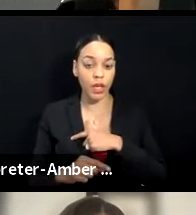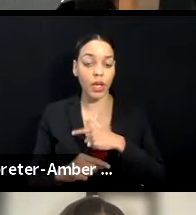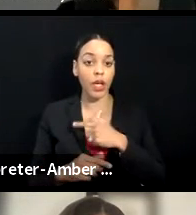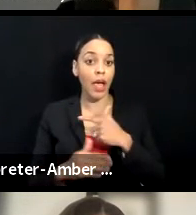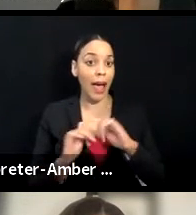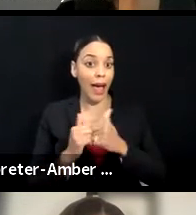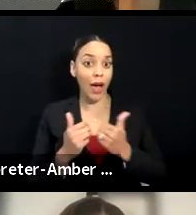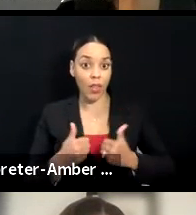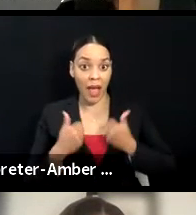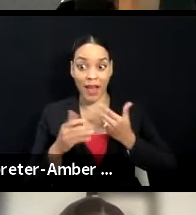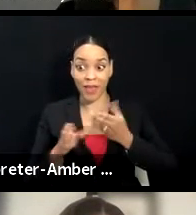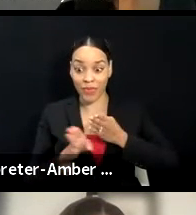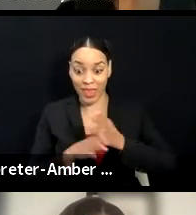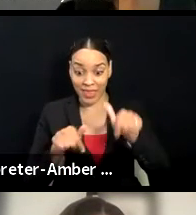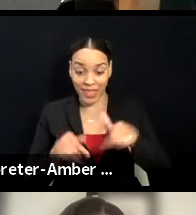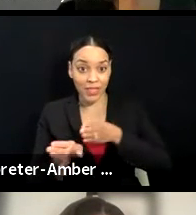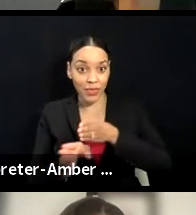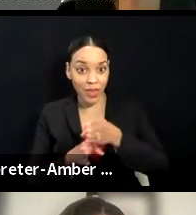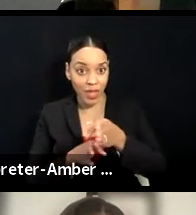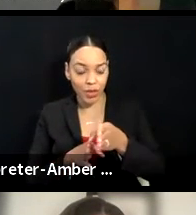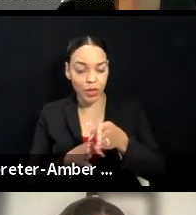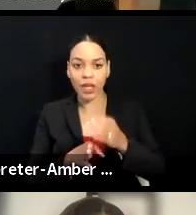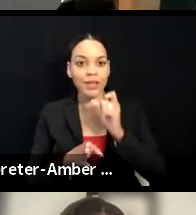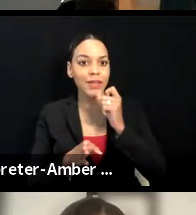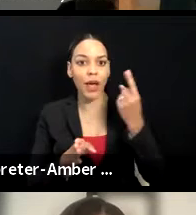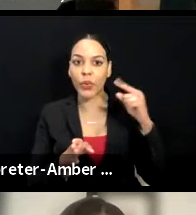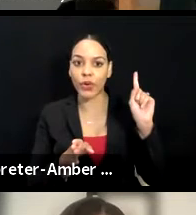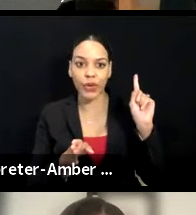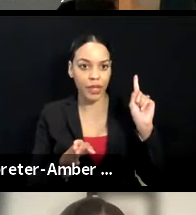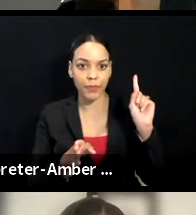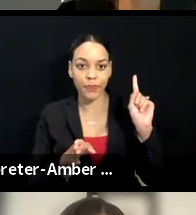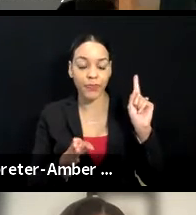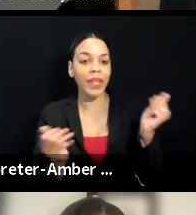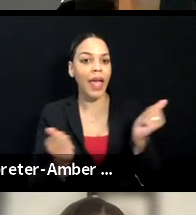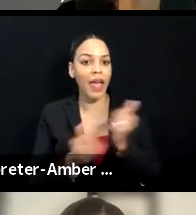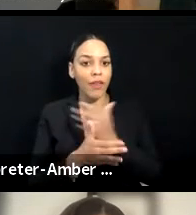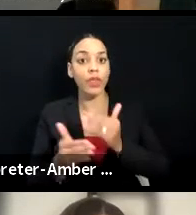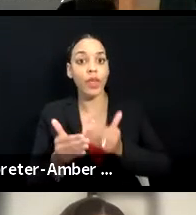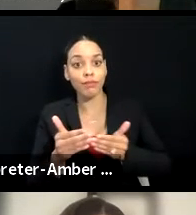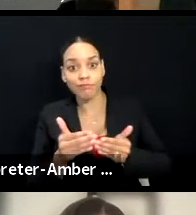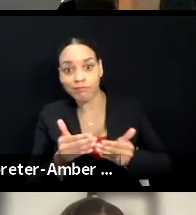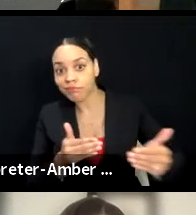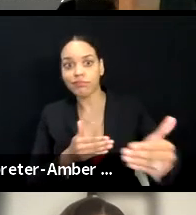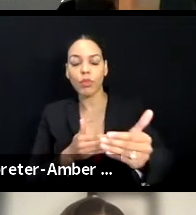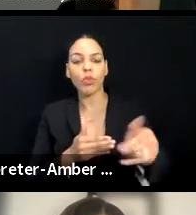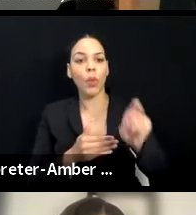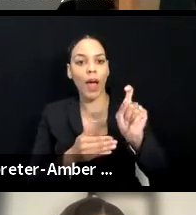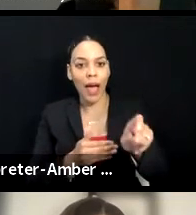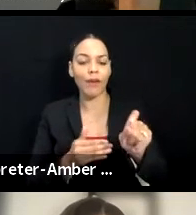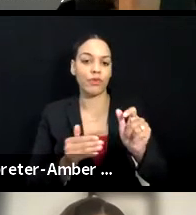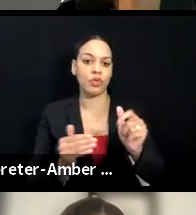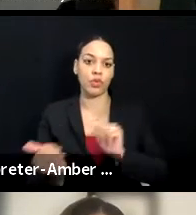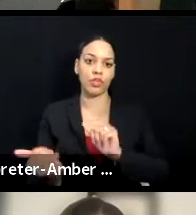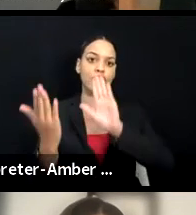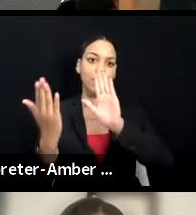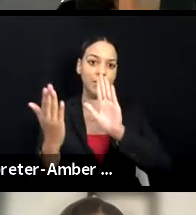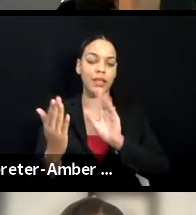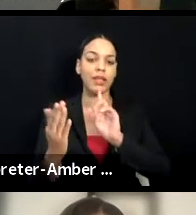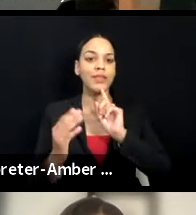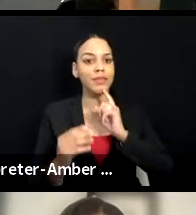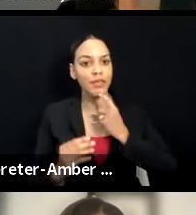working. And so everything that we do going forward has to address, in a serious concerted